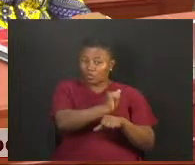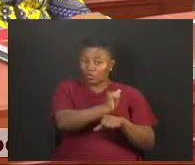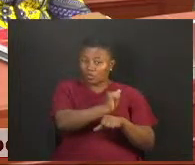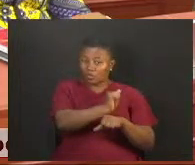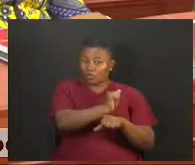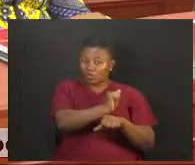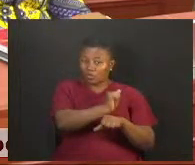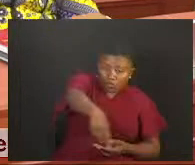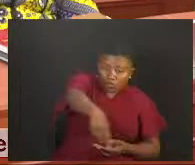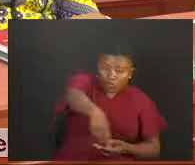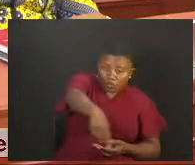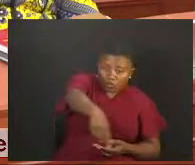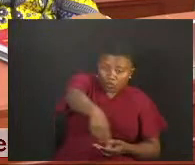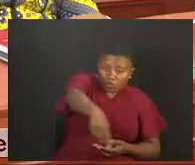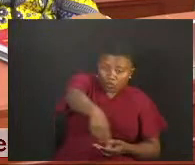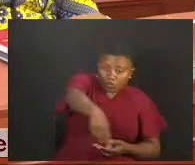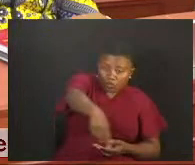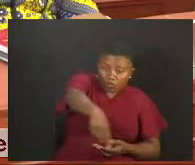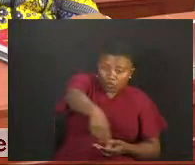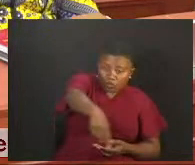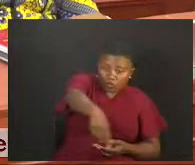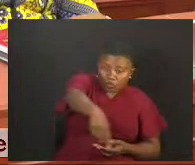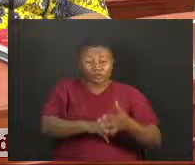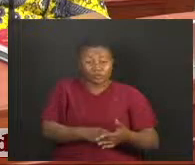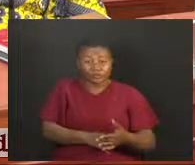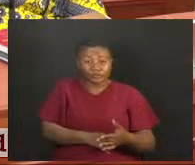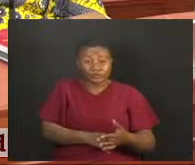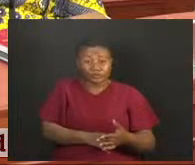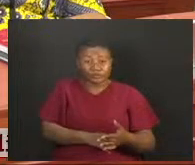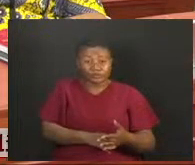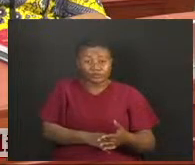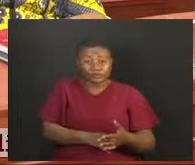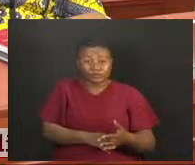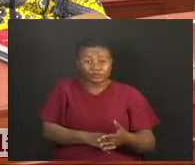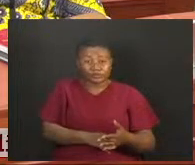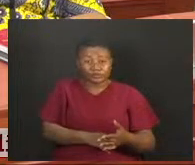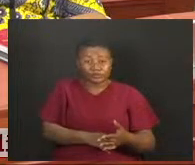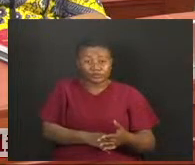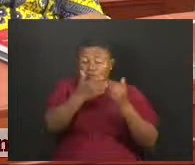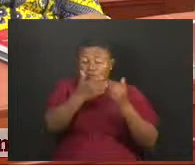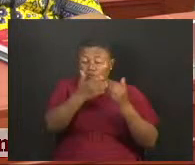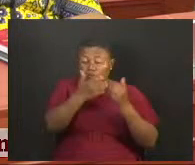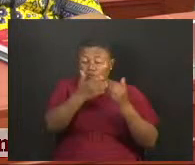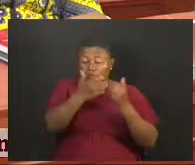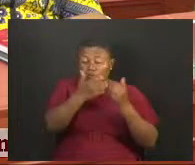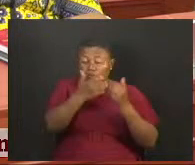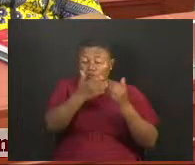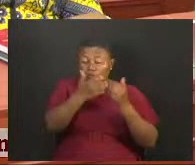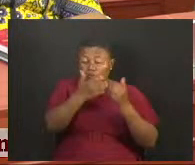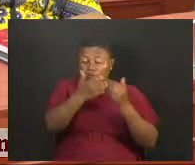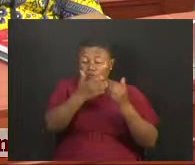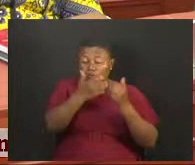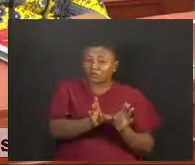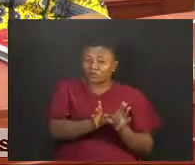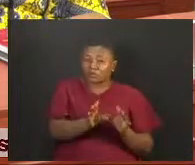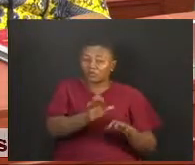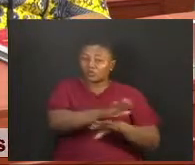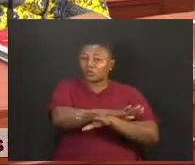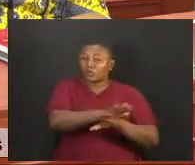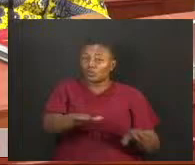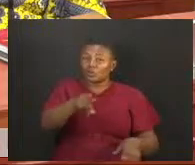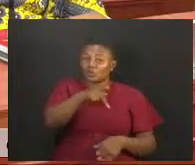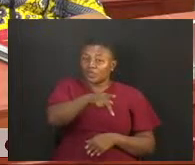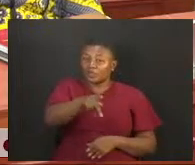is being constructed. Meanwhile, there is no commencement certificate. Meanwhile, there is no PP